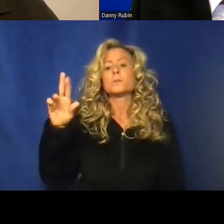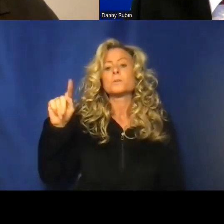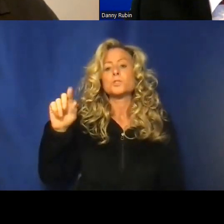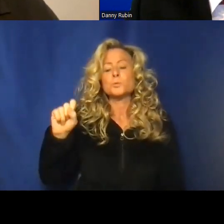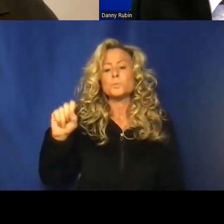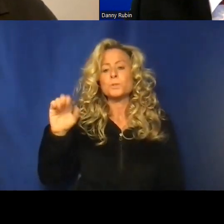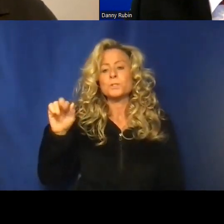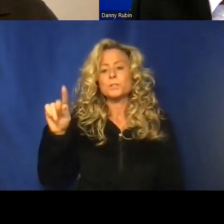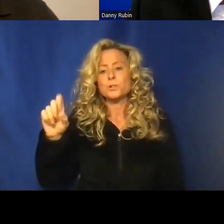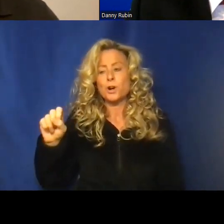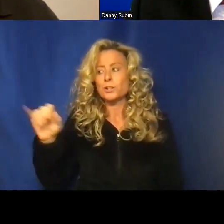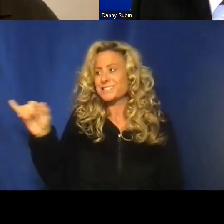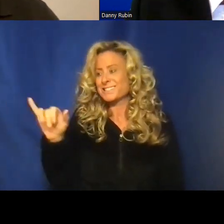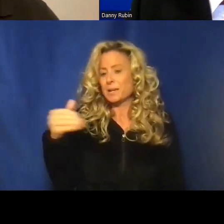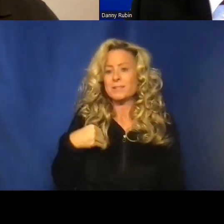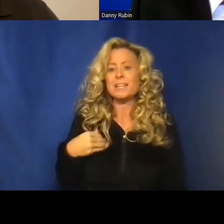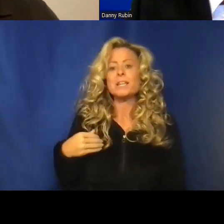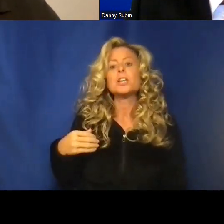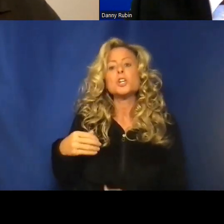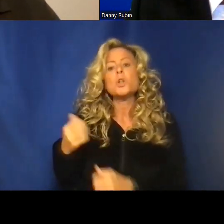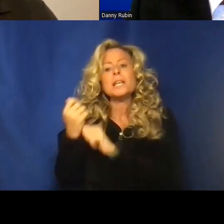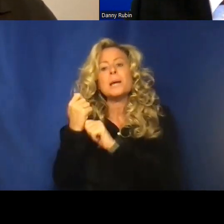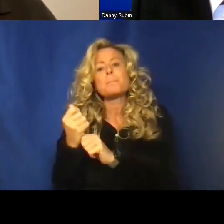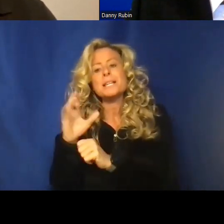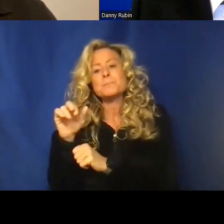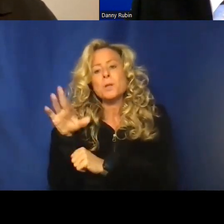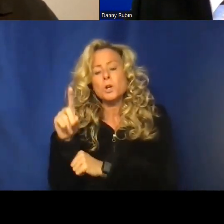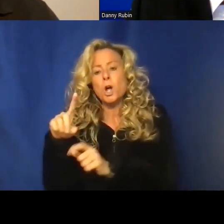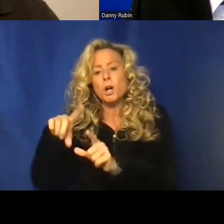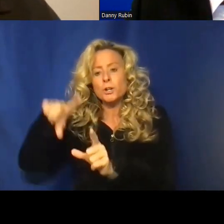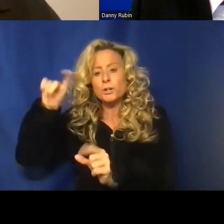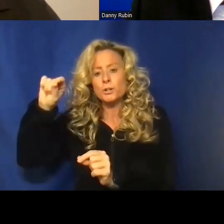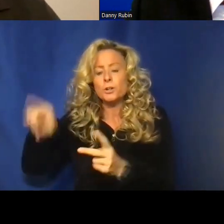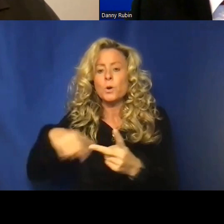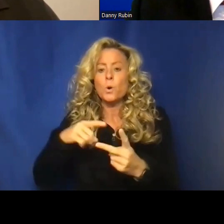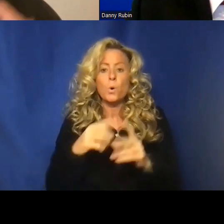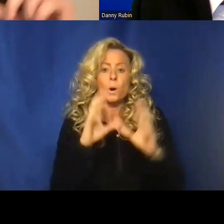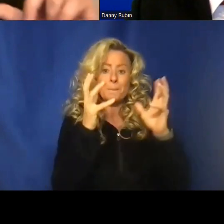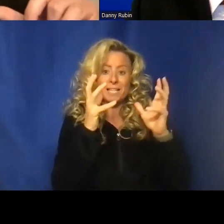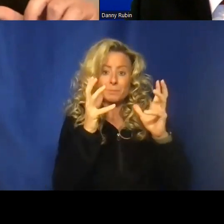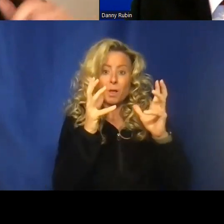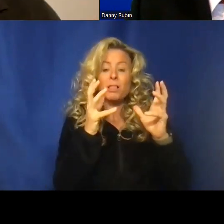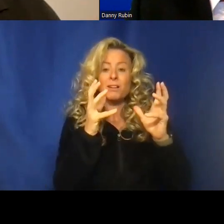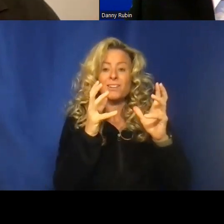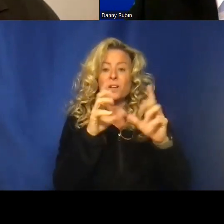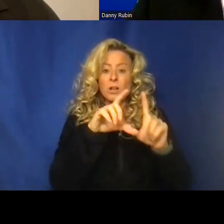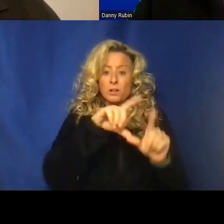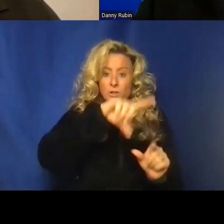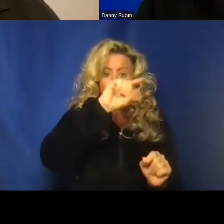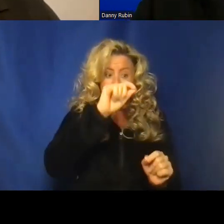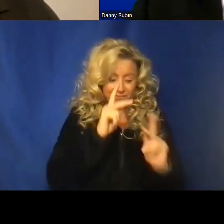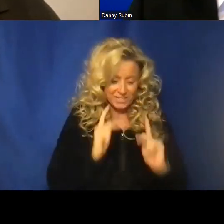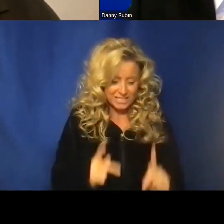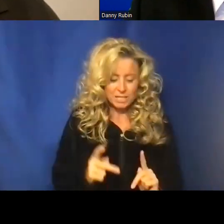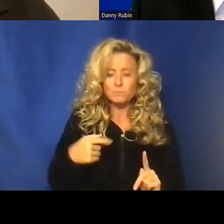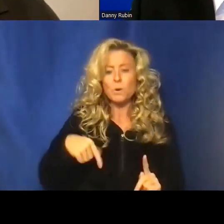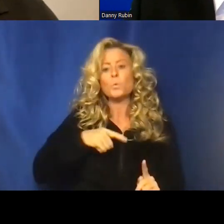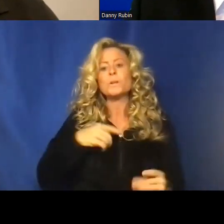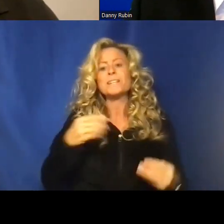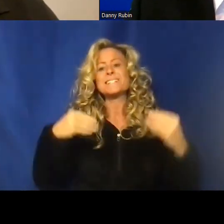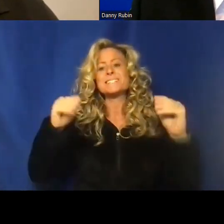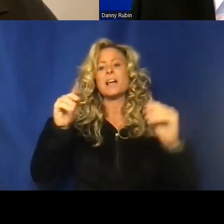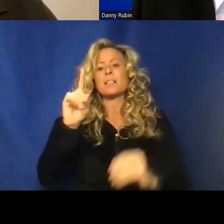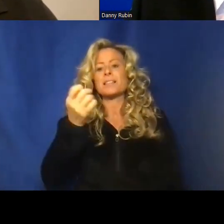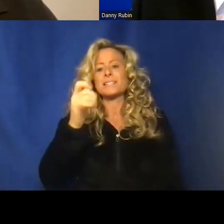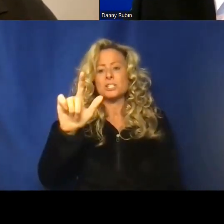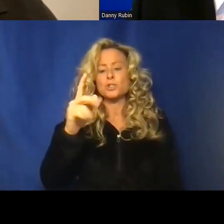sports cards like you would get a baseball card or a basketball card, in physical, but we sell a digital version,